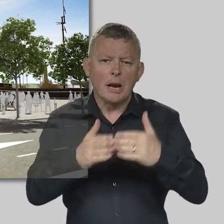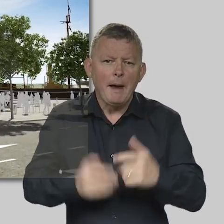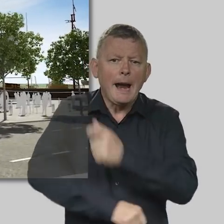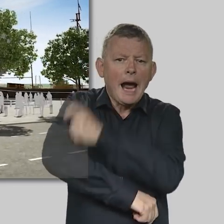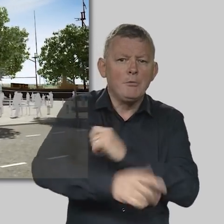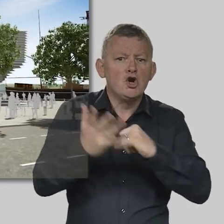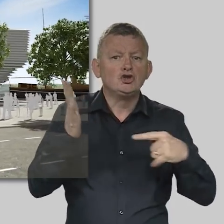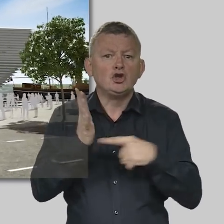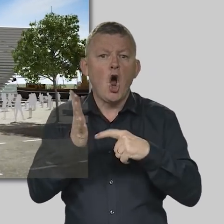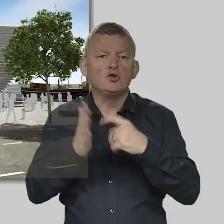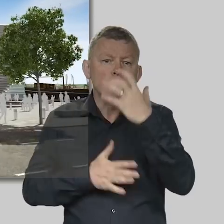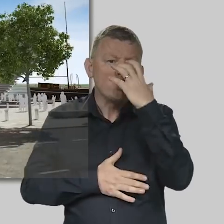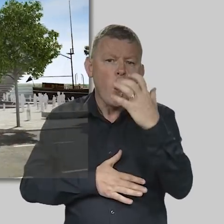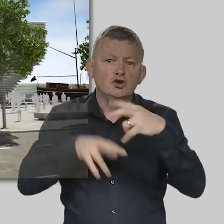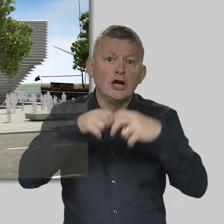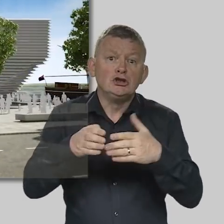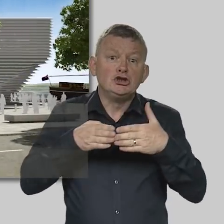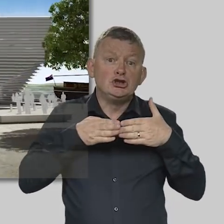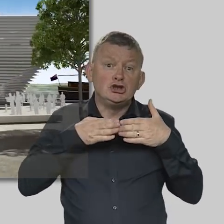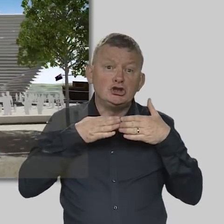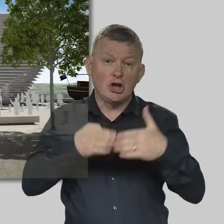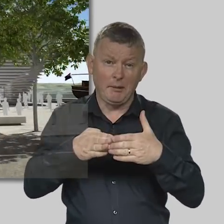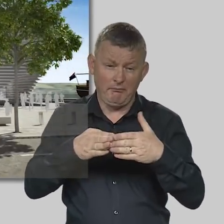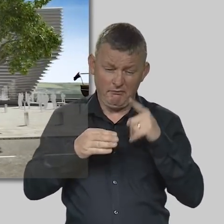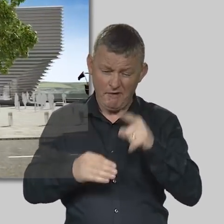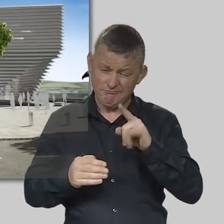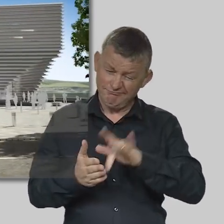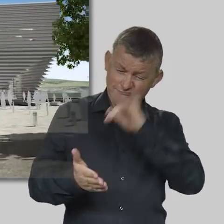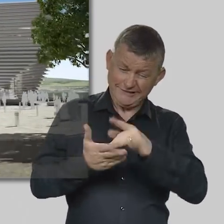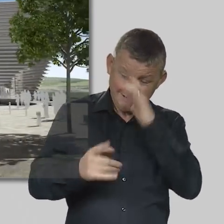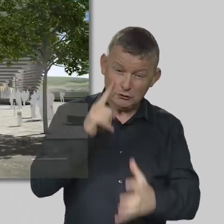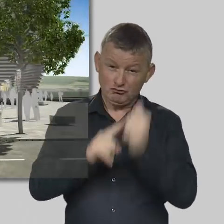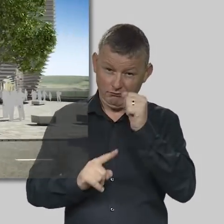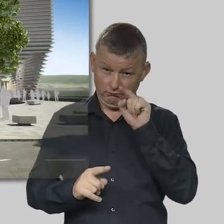with its award-winning interpretative centre, Discovery Point.